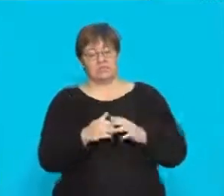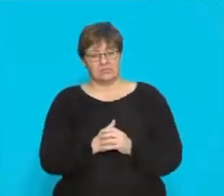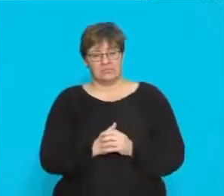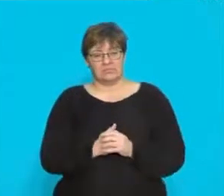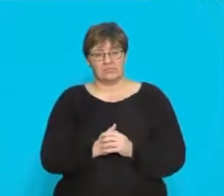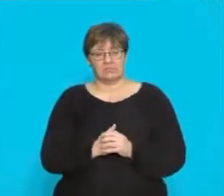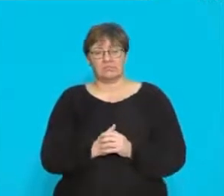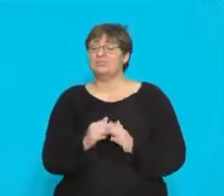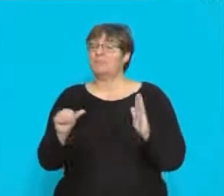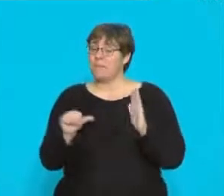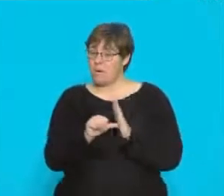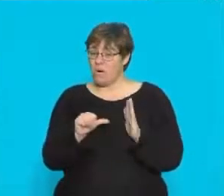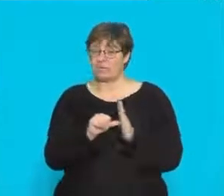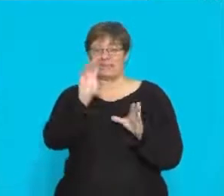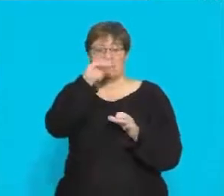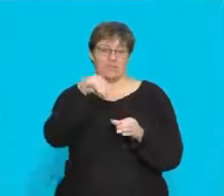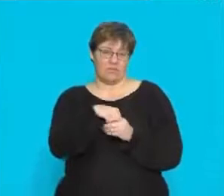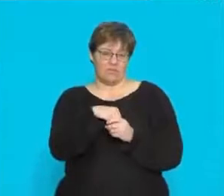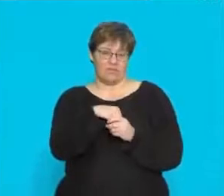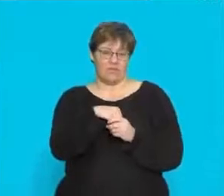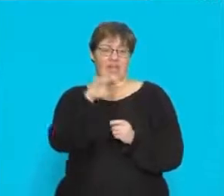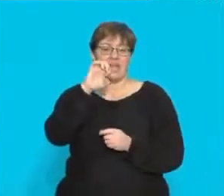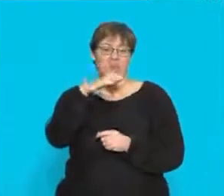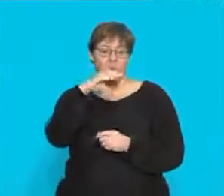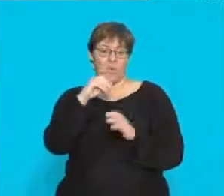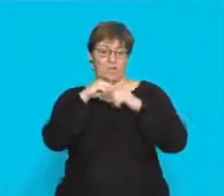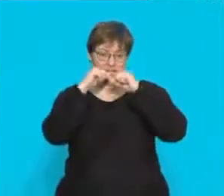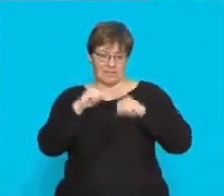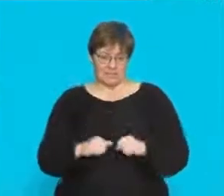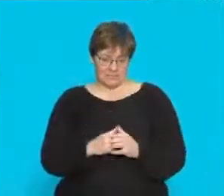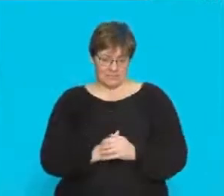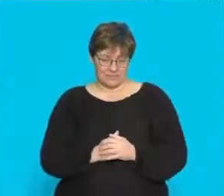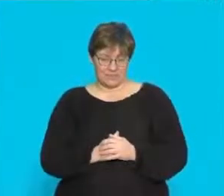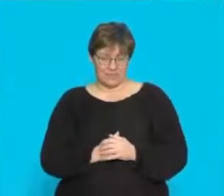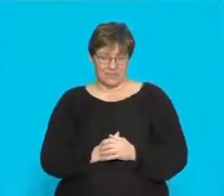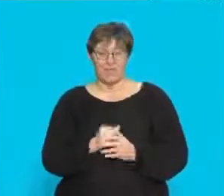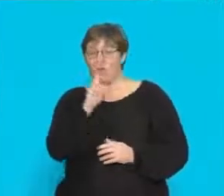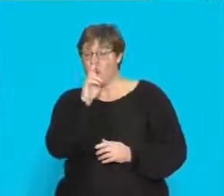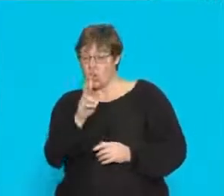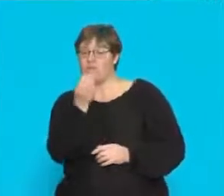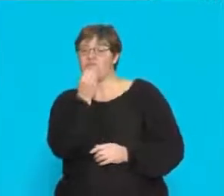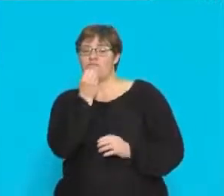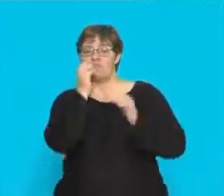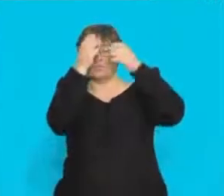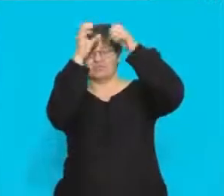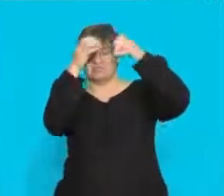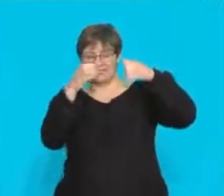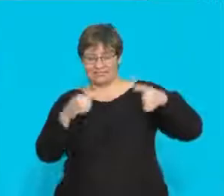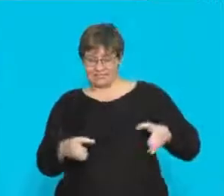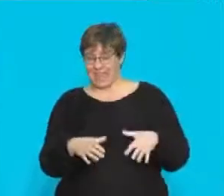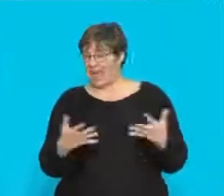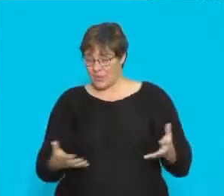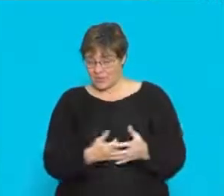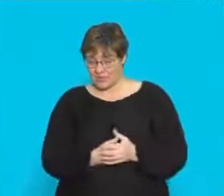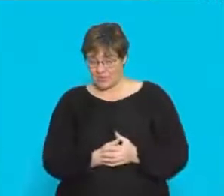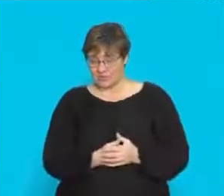huge, important part, of the ecosystem when we come to the food chains. And again, we're going to see